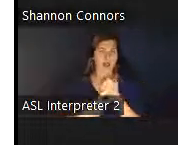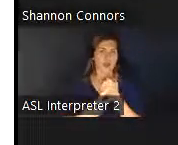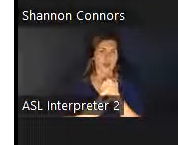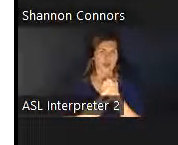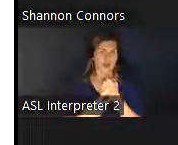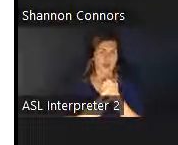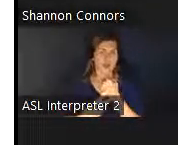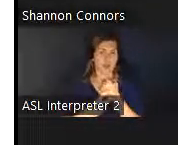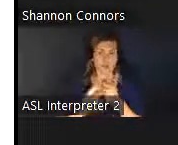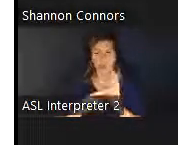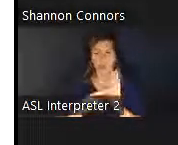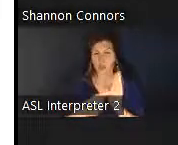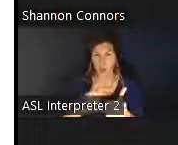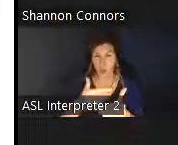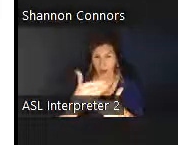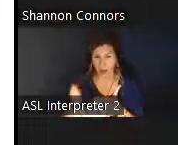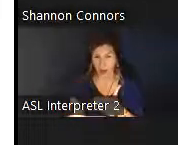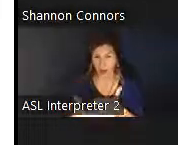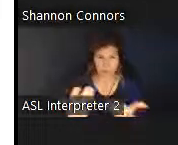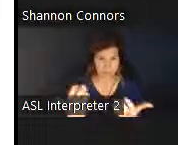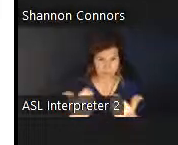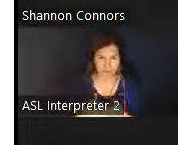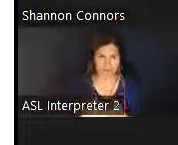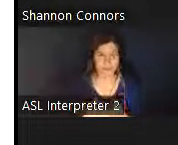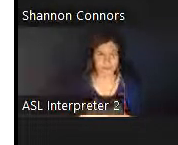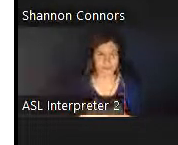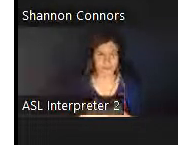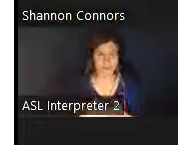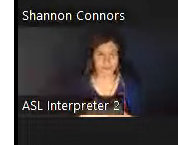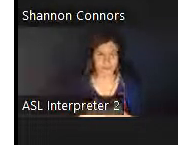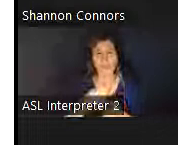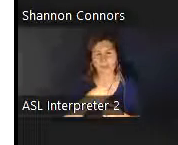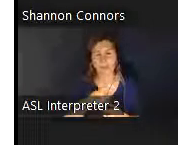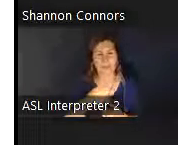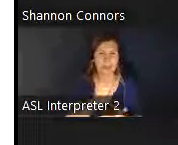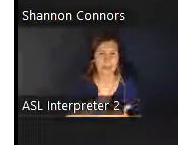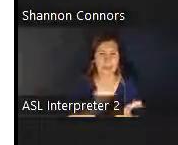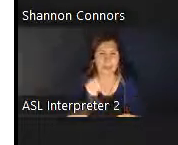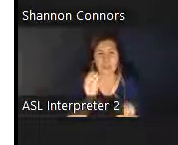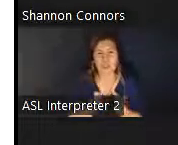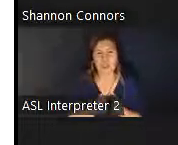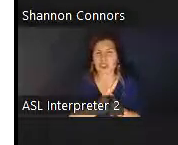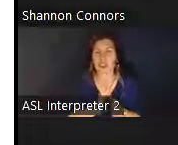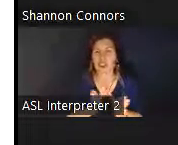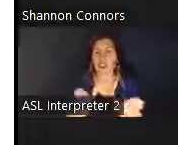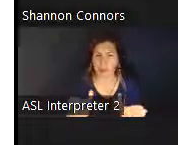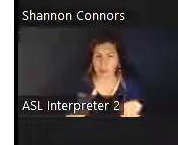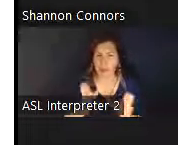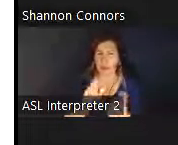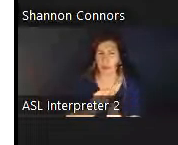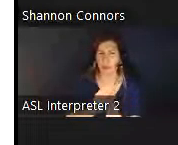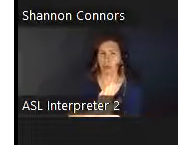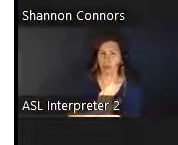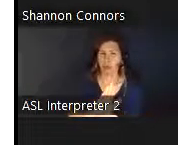you the next level down, what is this? These are general strategies. What do some of the more specific approaches look